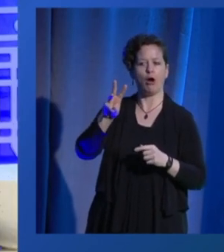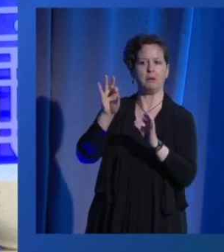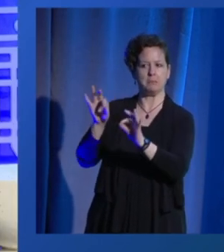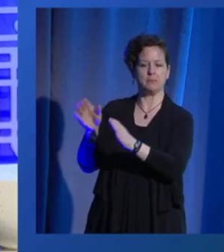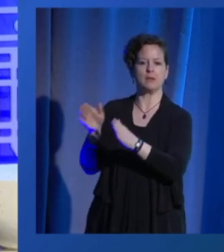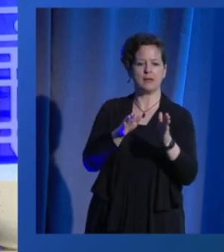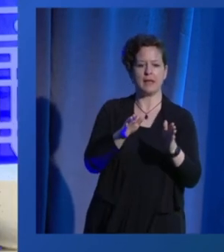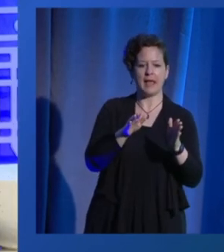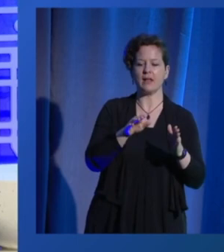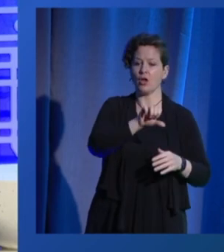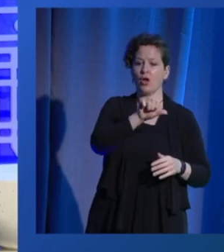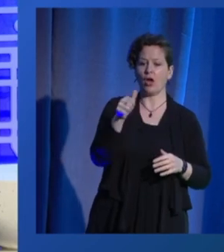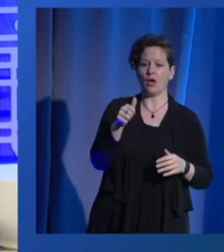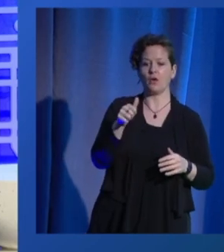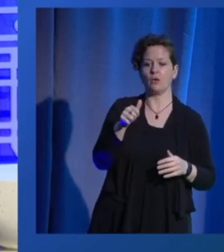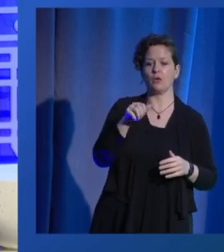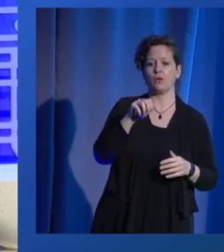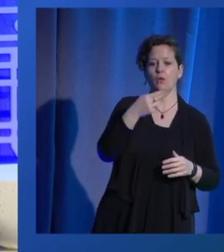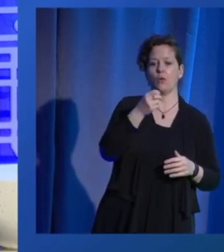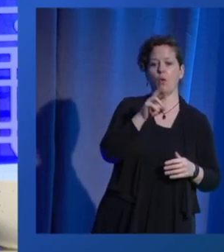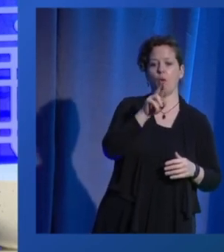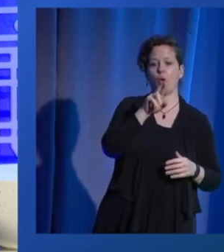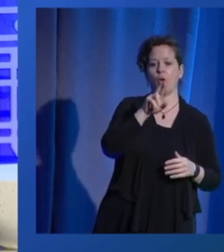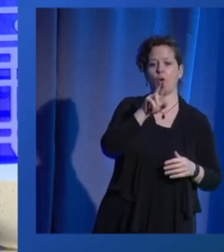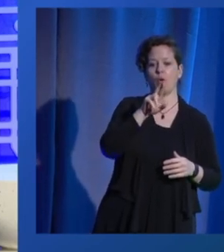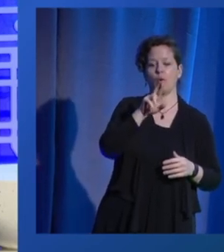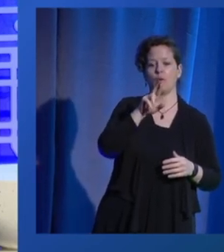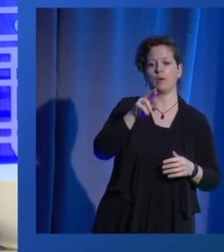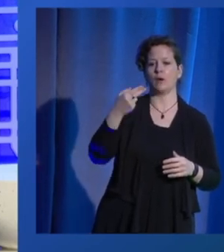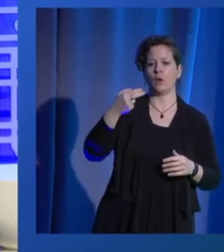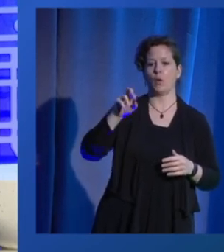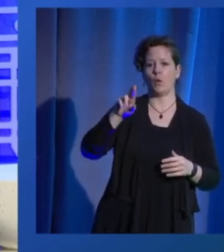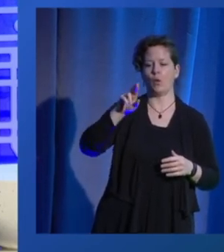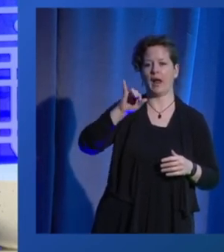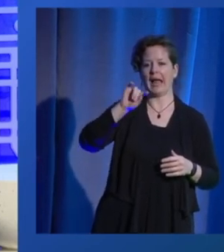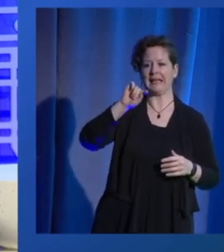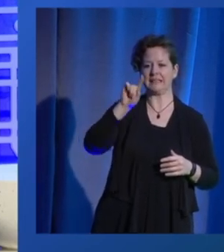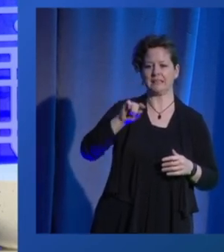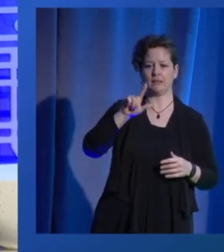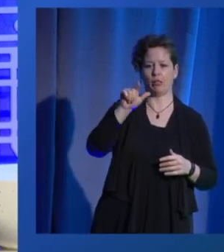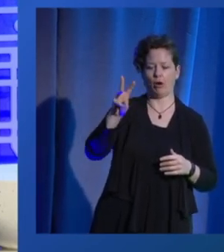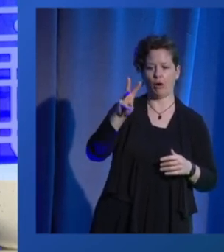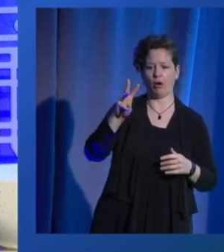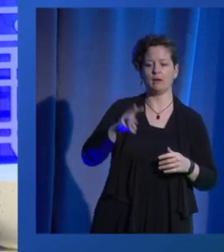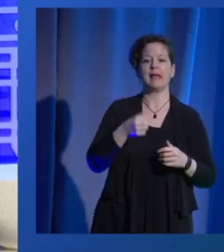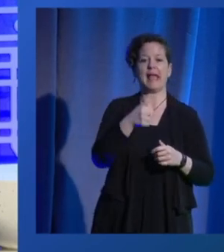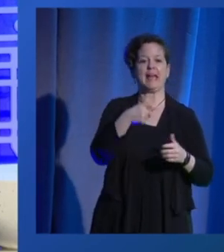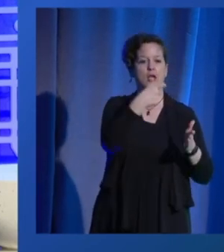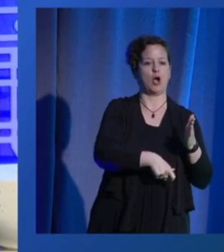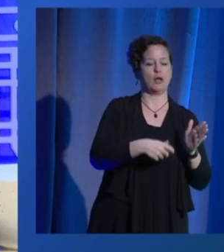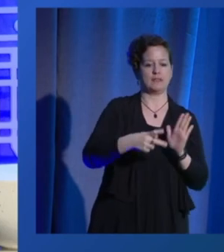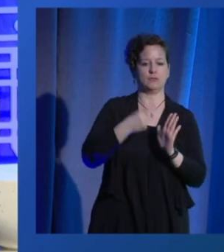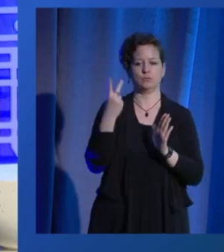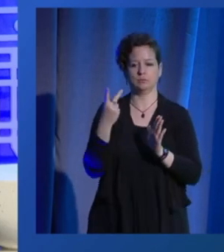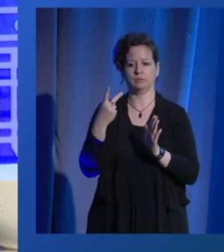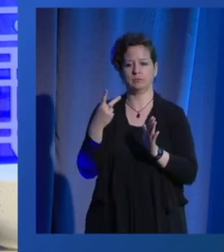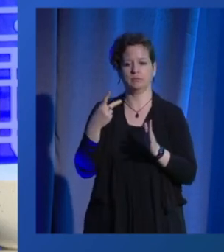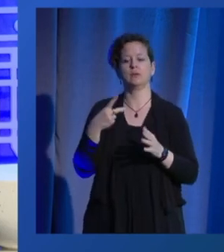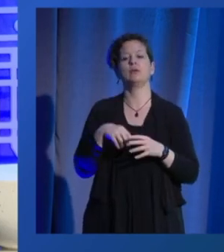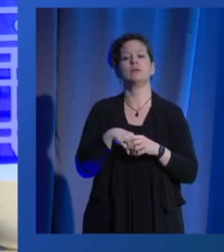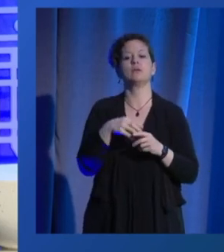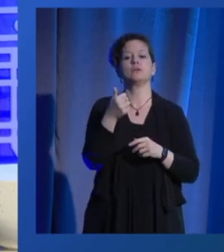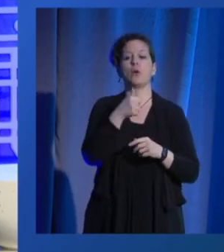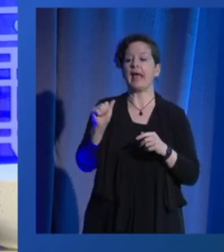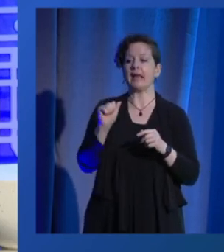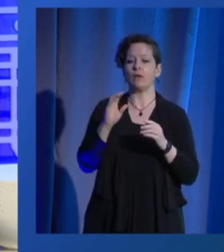every order of magnitude increase in production there's an order of magnitude reduction and cost and price so the barriers to entry to gpus are